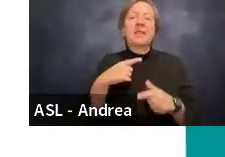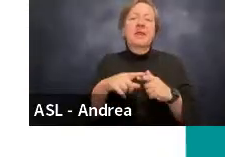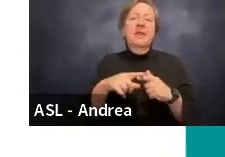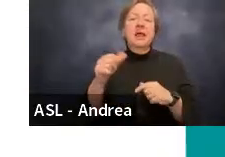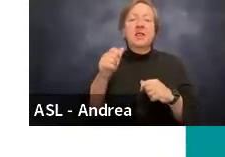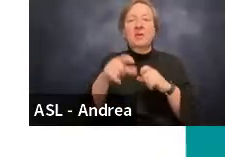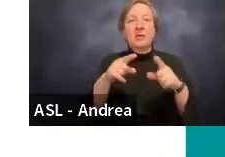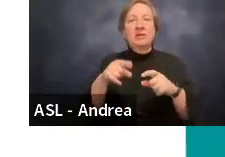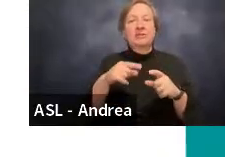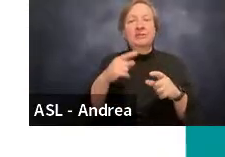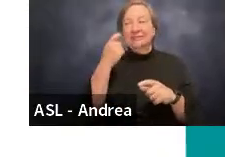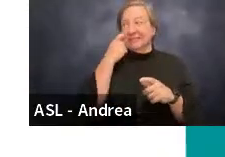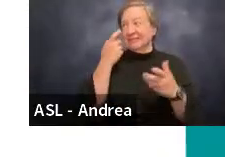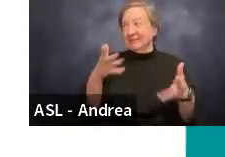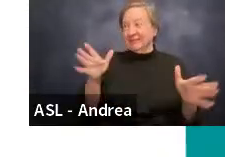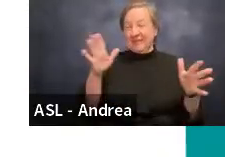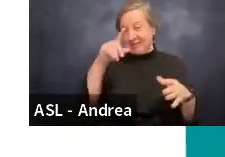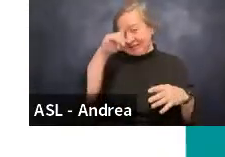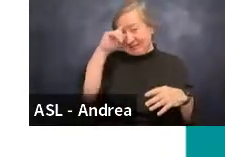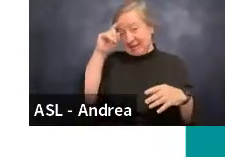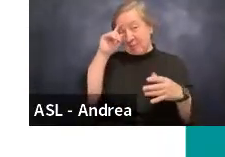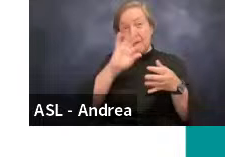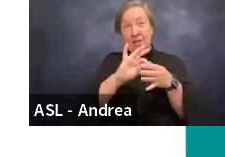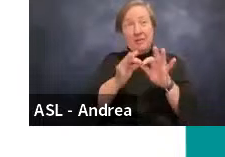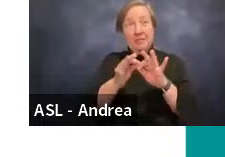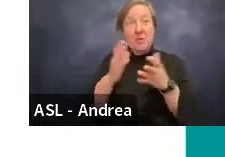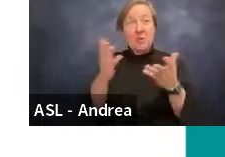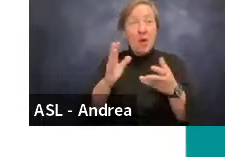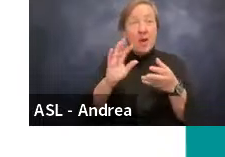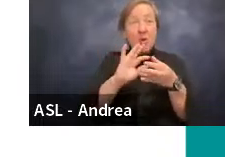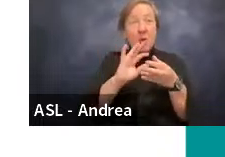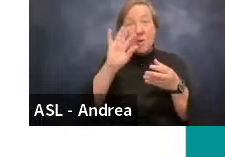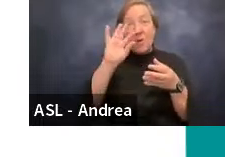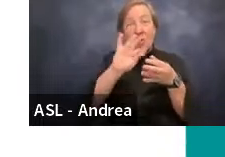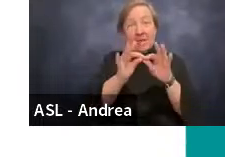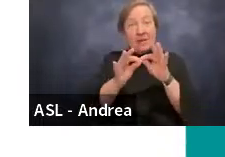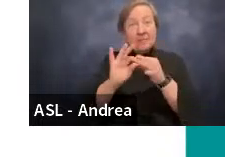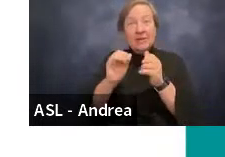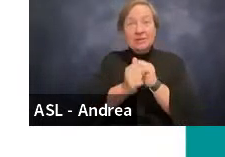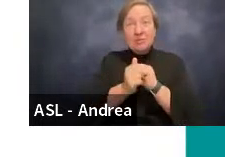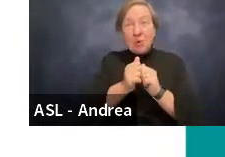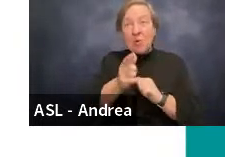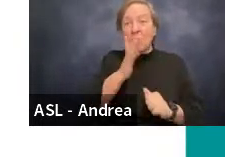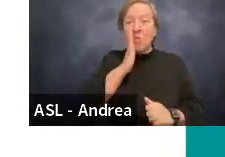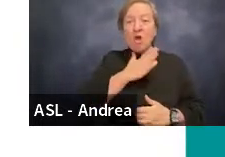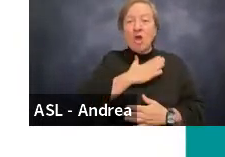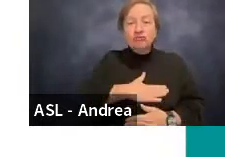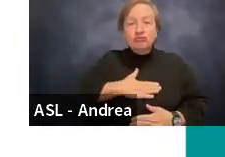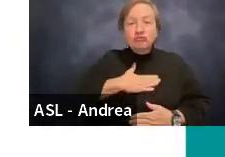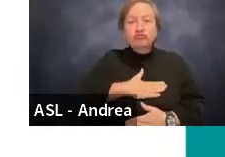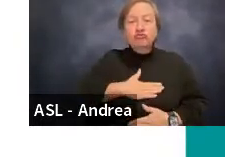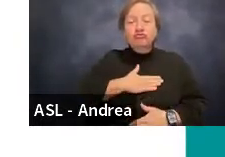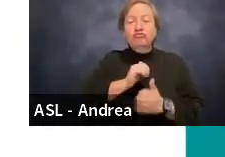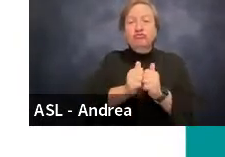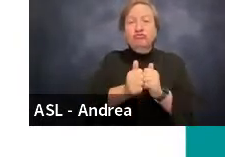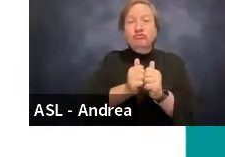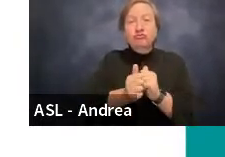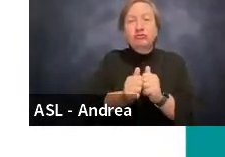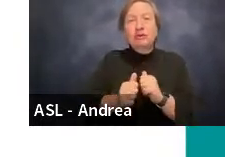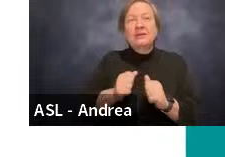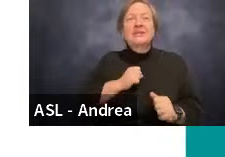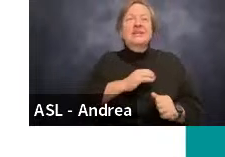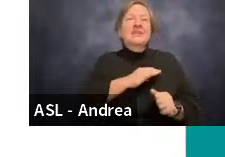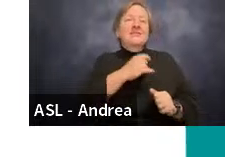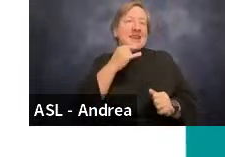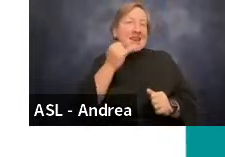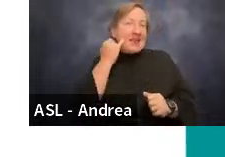wrapped up Summer Olympics. What Olympic sport would you love to compete in? And staff put in there,